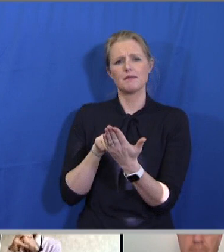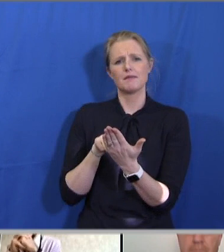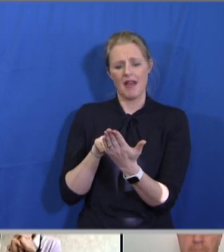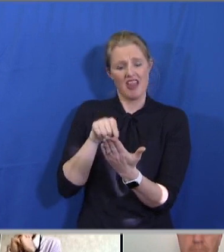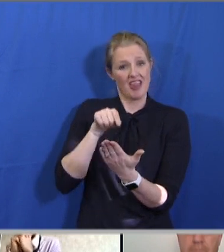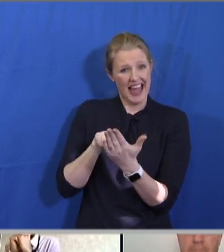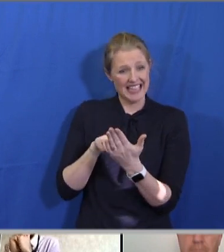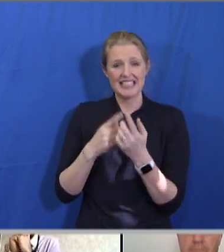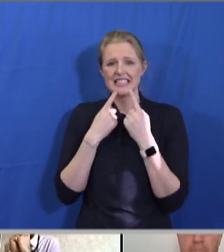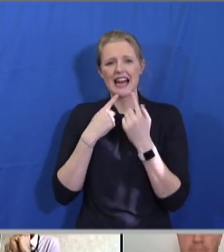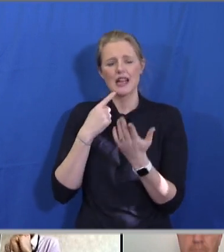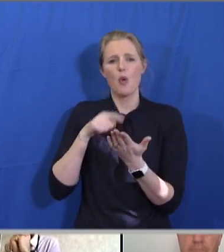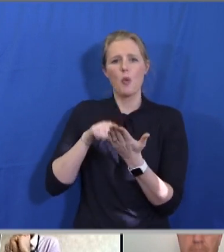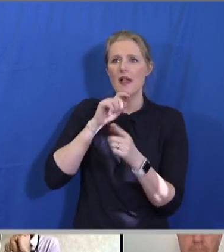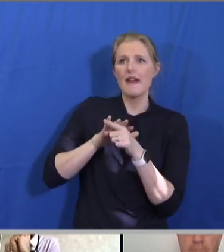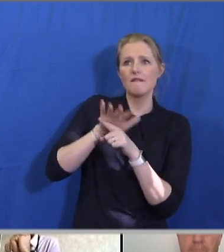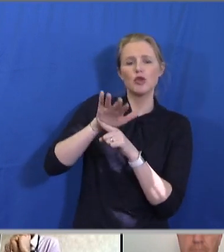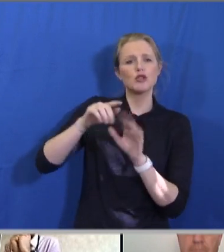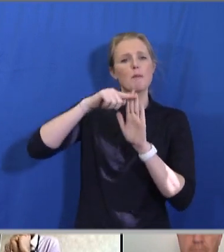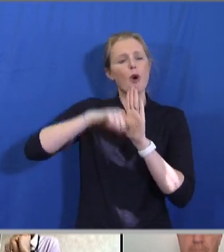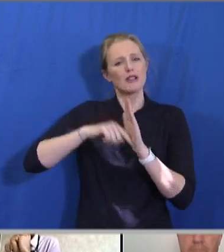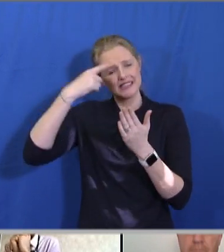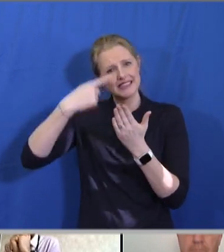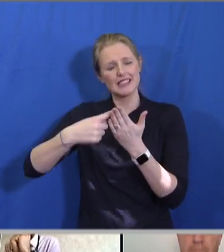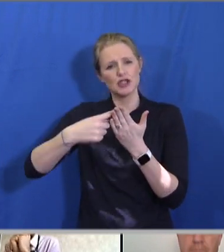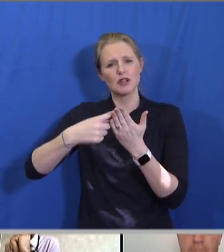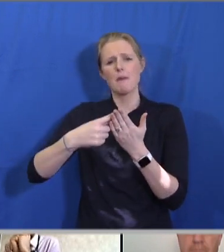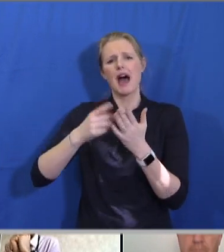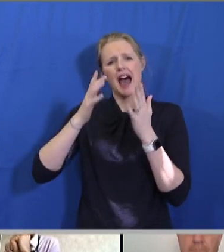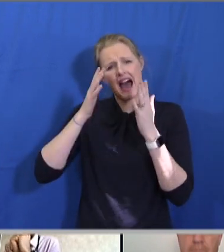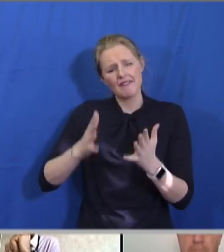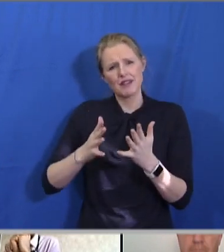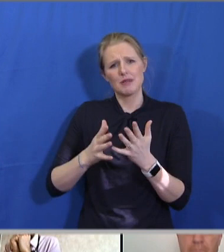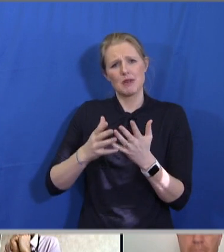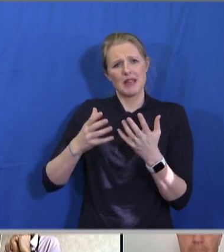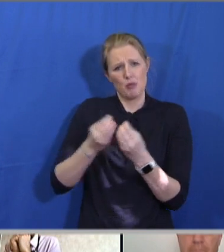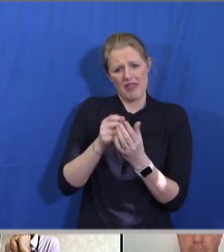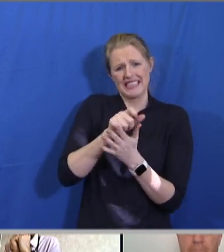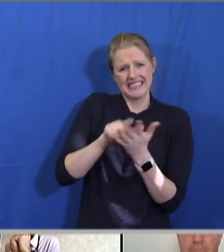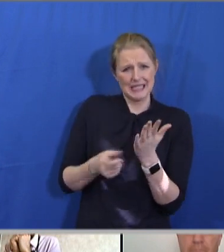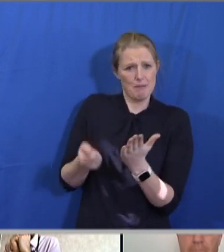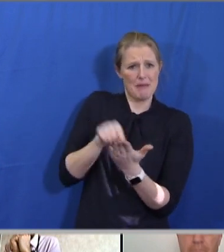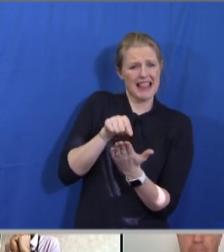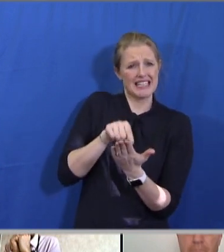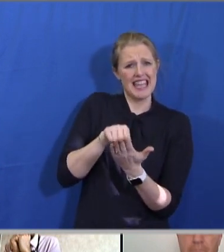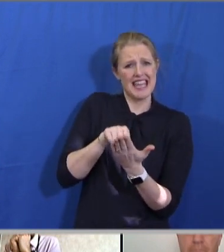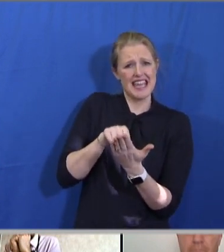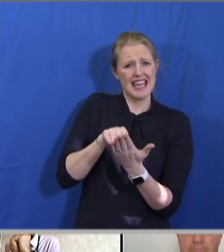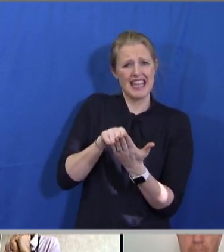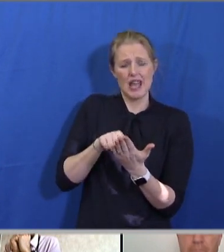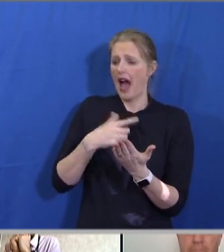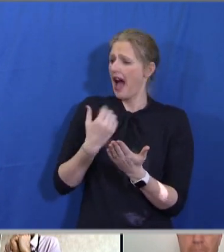informs policy in a disability way, why isn't that being